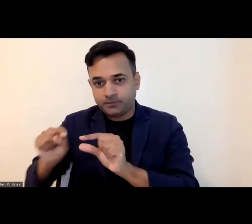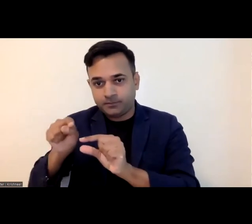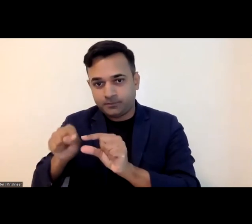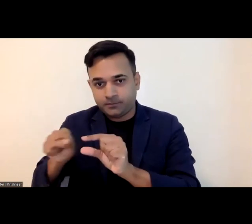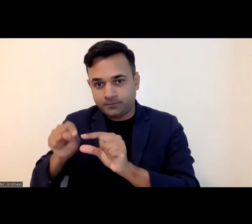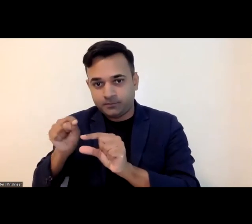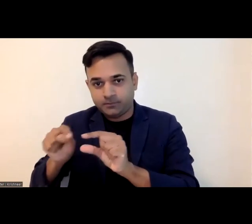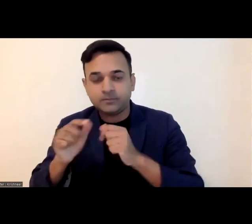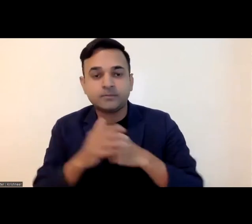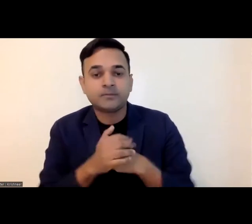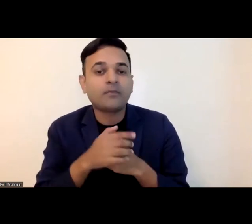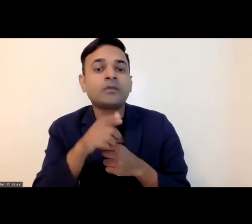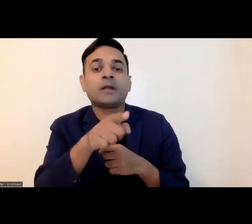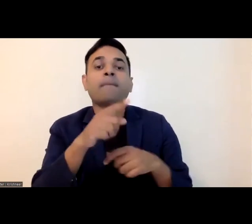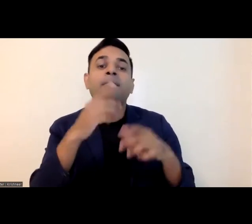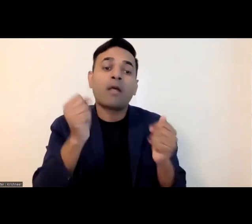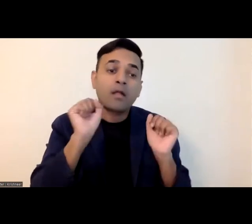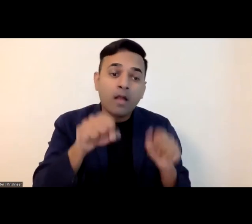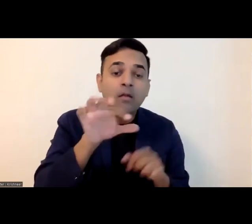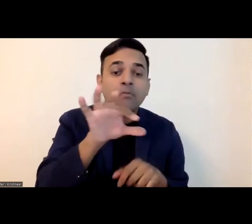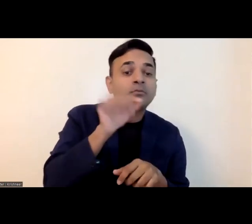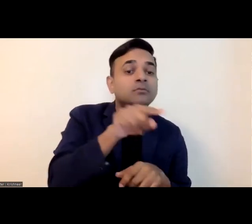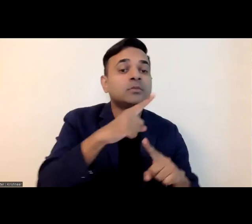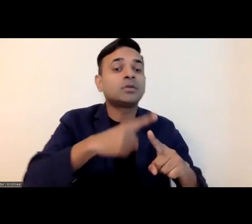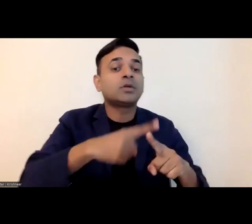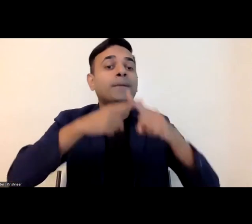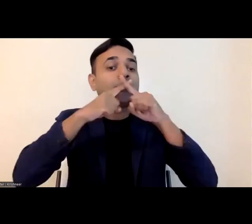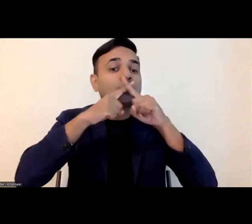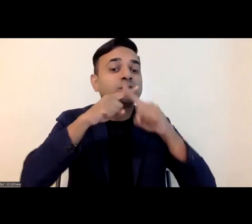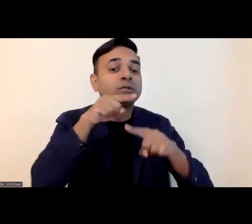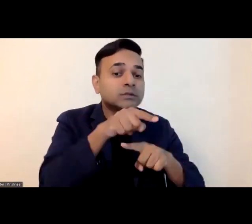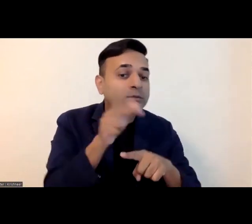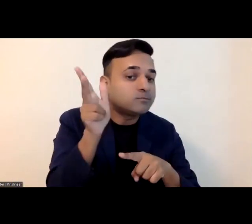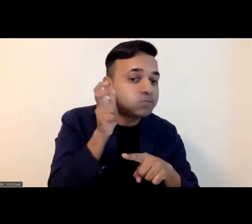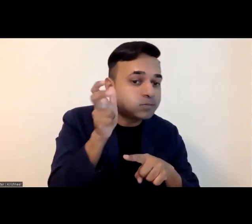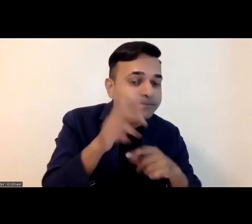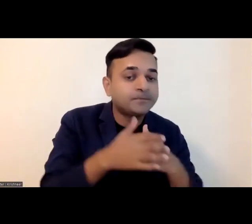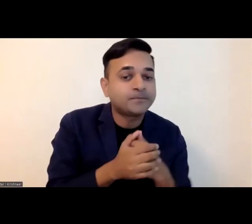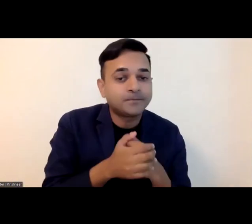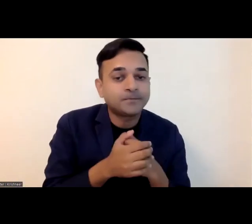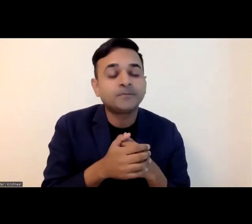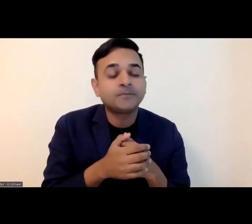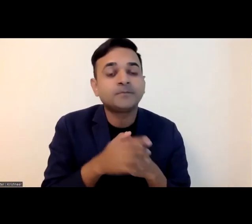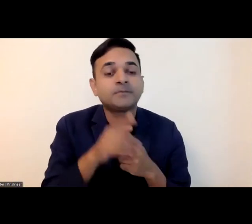of seconds so we can all select this language of your choice in the language options.